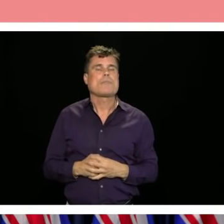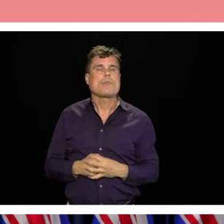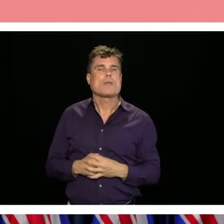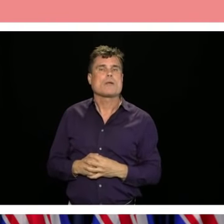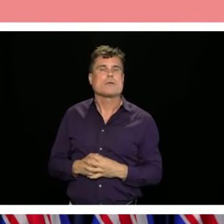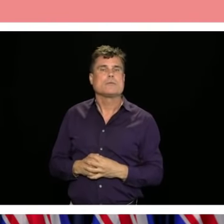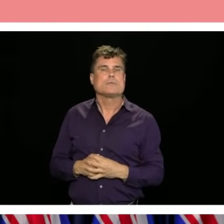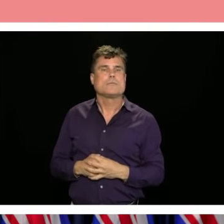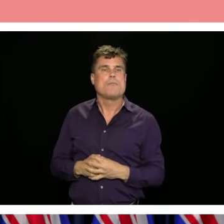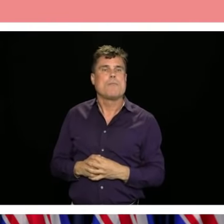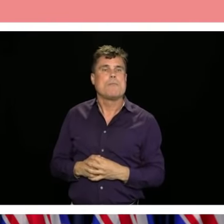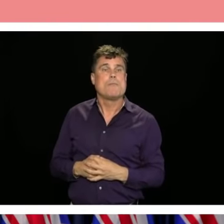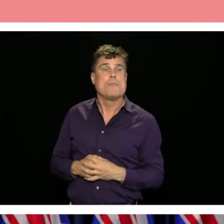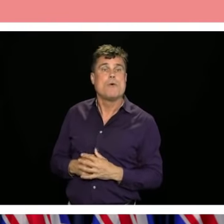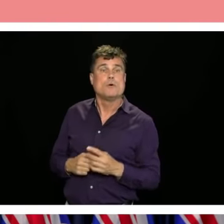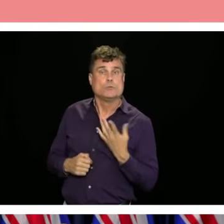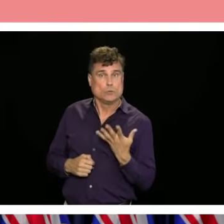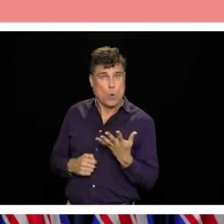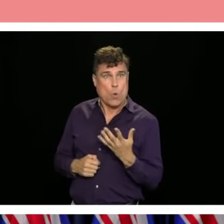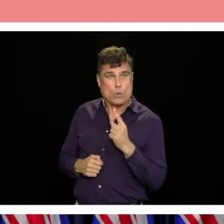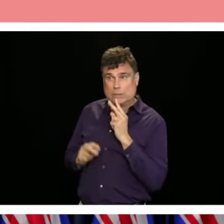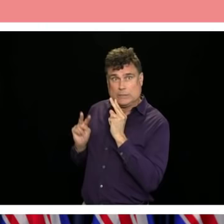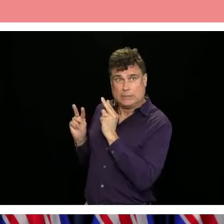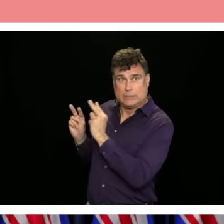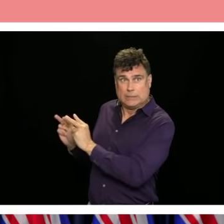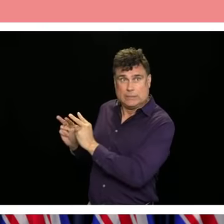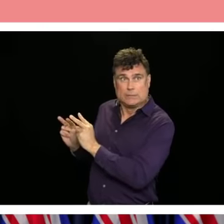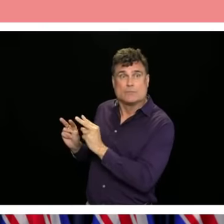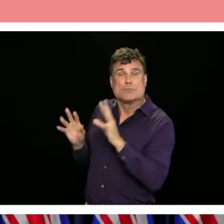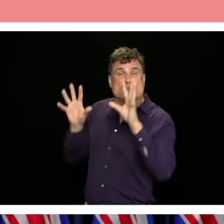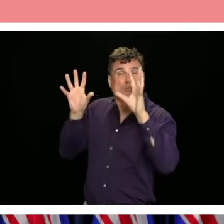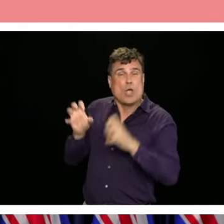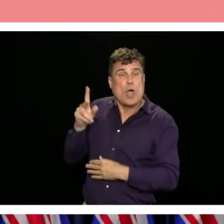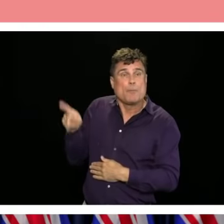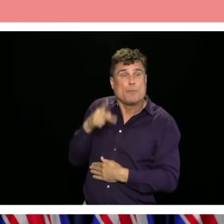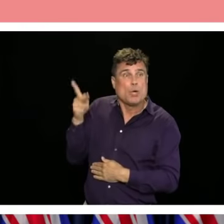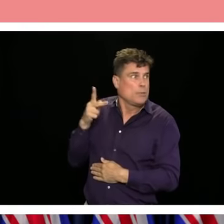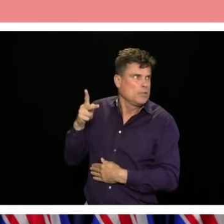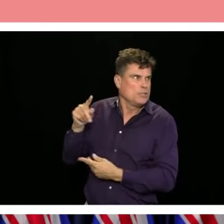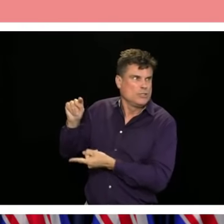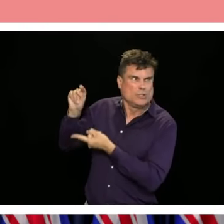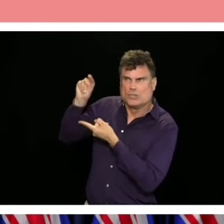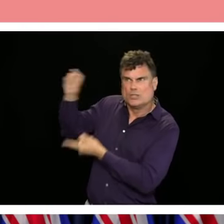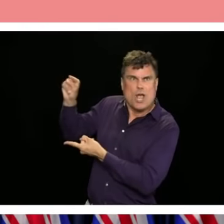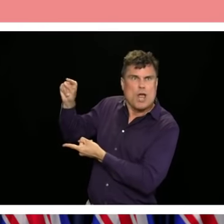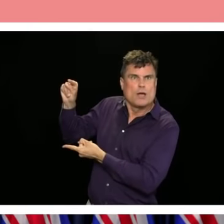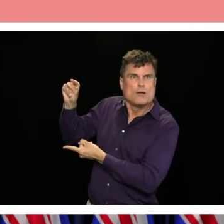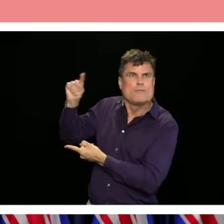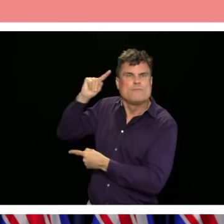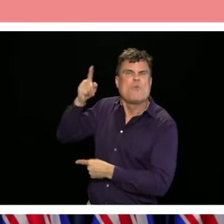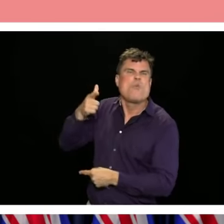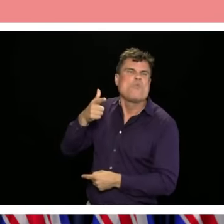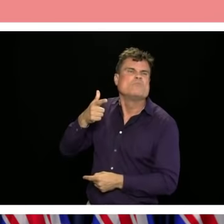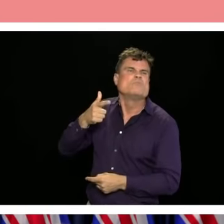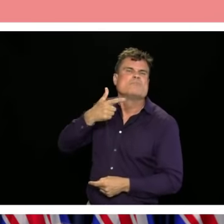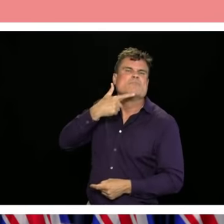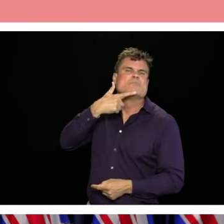people over the age of 90, but that's over 20% of the people who have died from COVID-19.